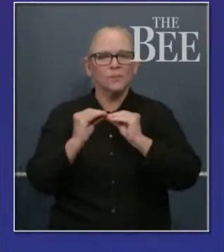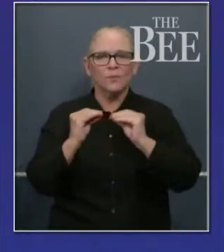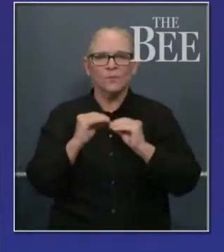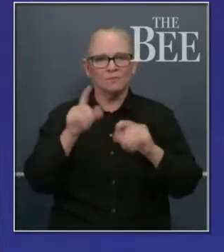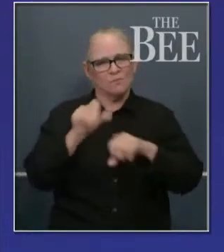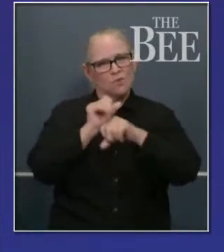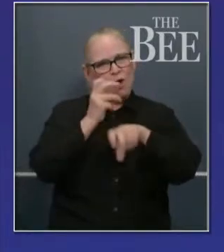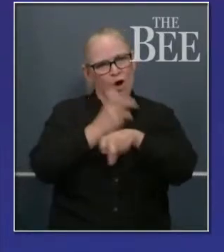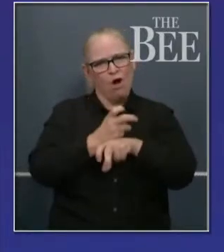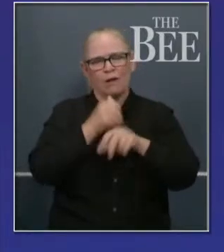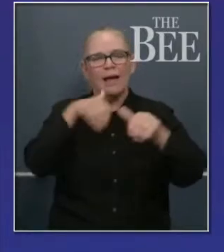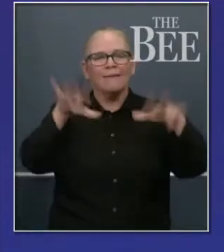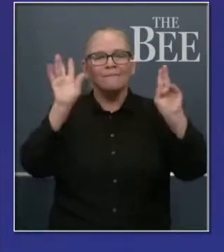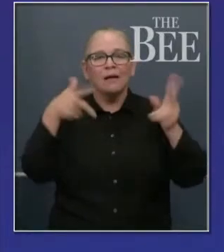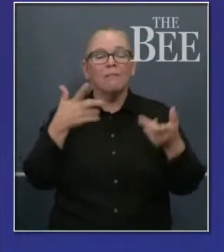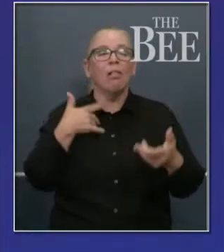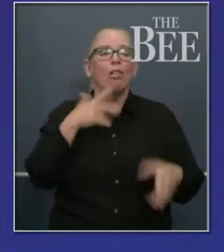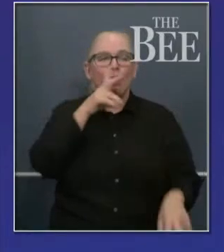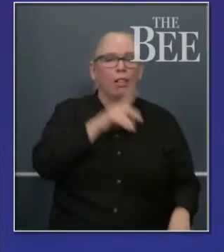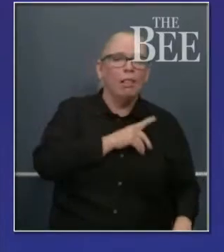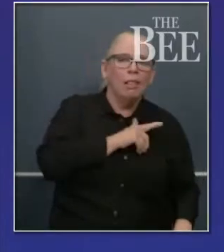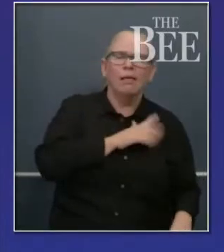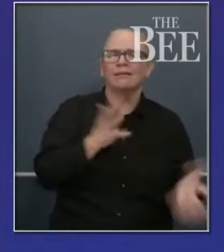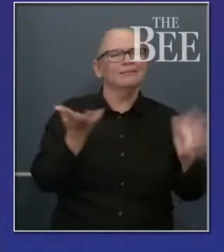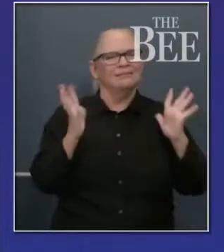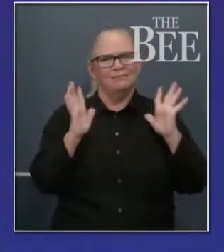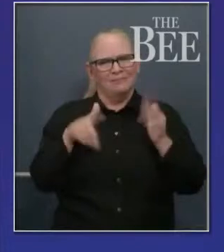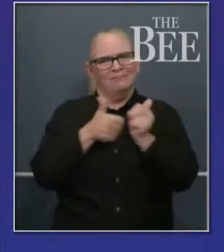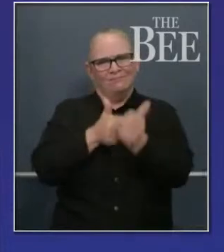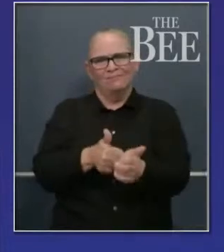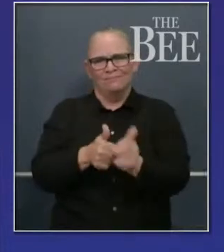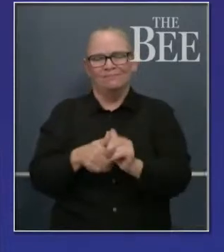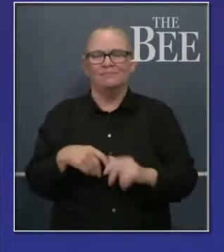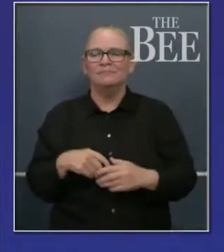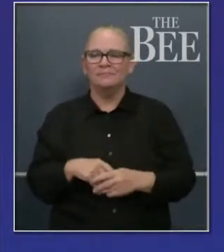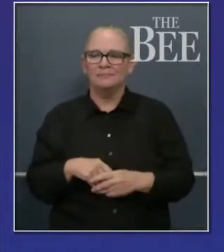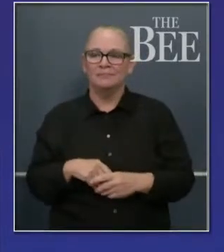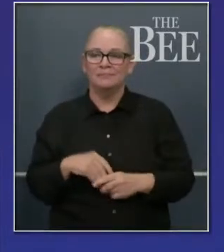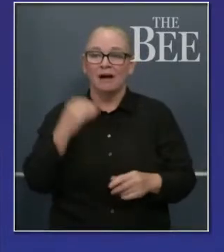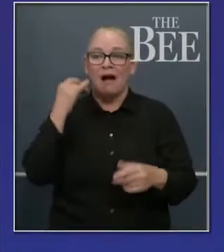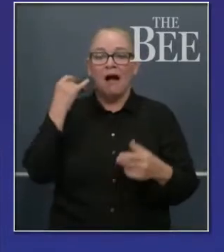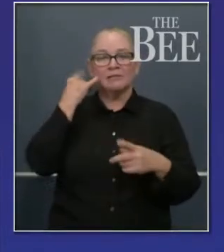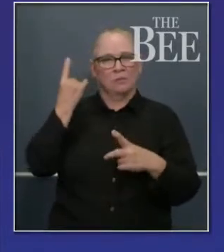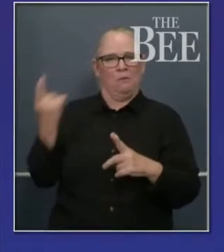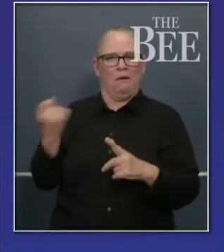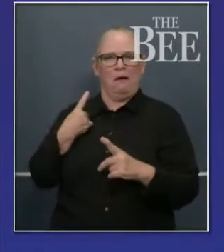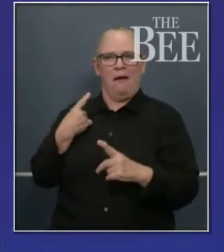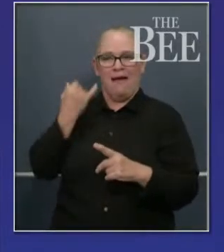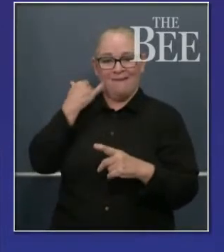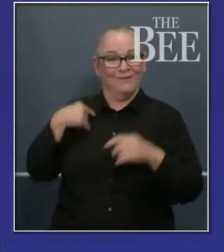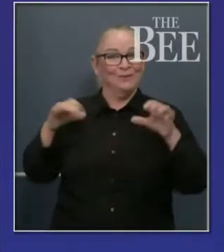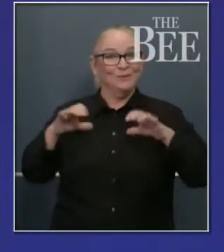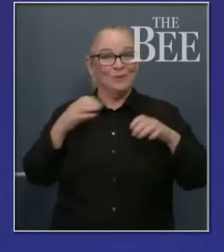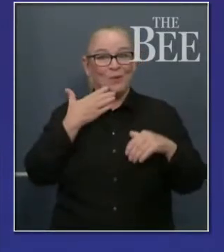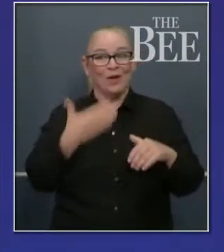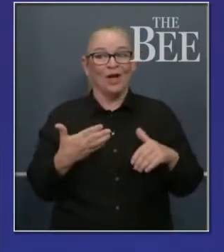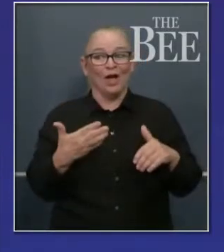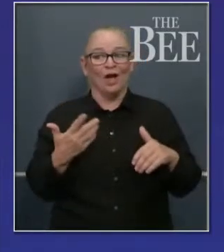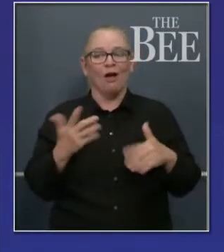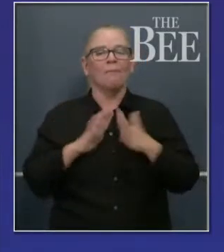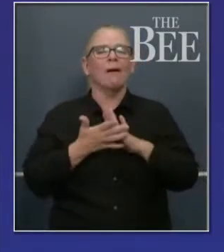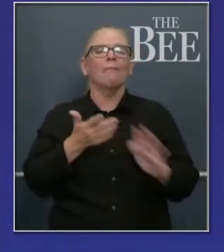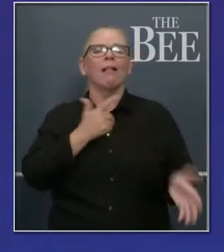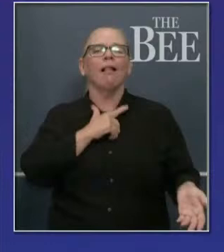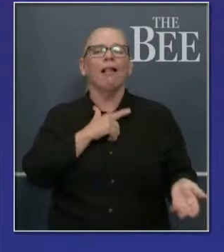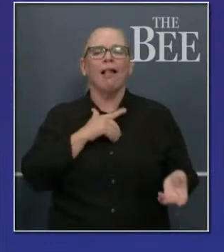I worry the most about, and it really is that we begin to let our guard down, that we do less of the social, physical